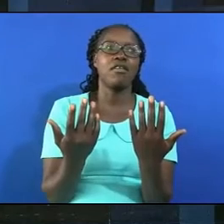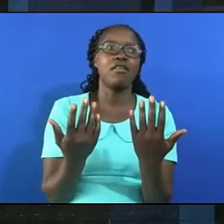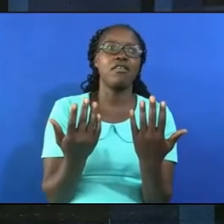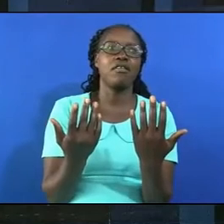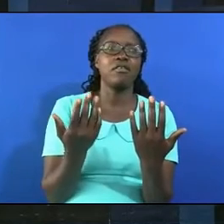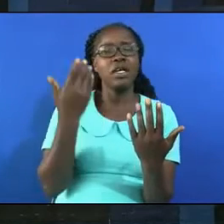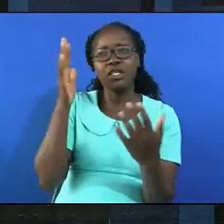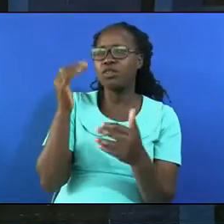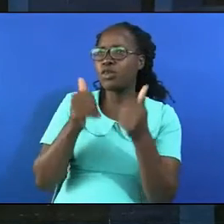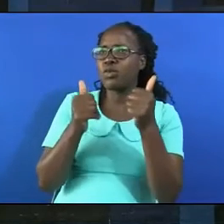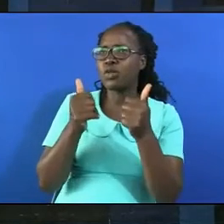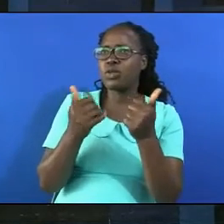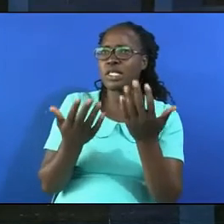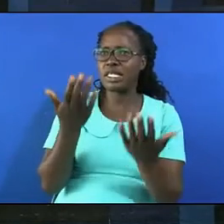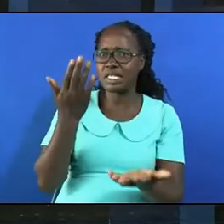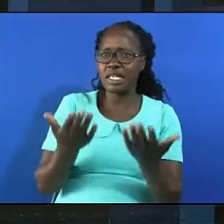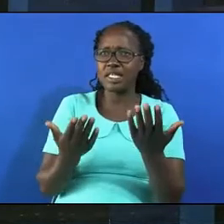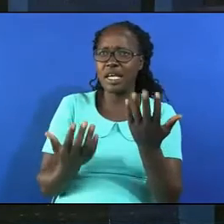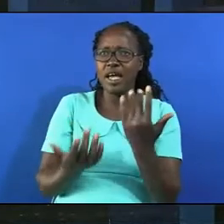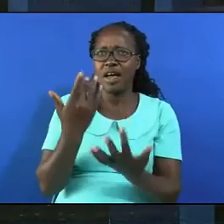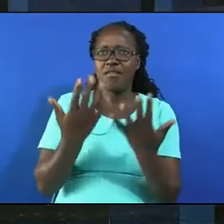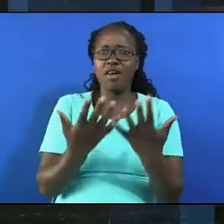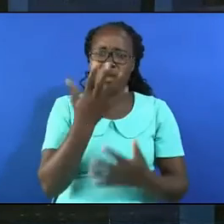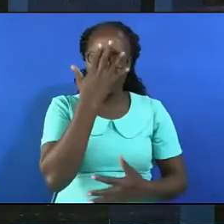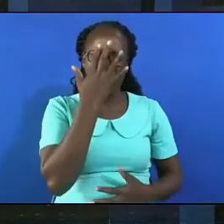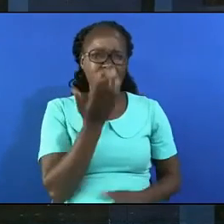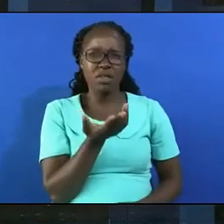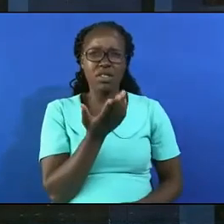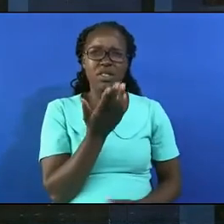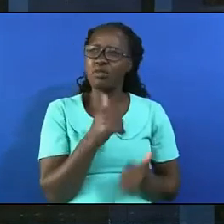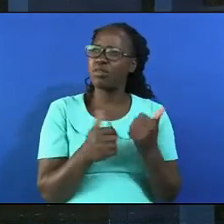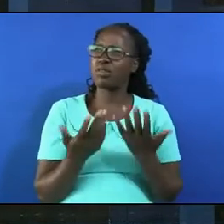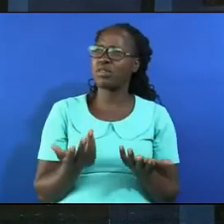I don't know which one is lighter, hellfire or embarrassment.